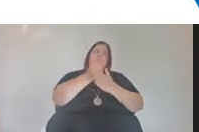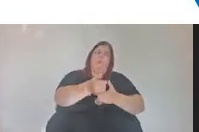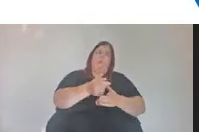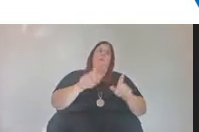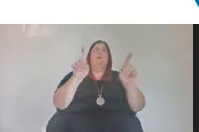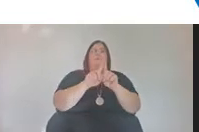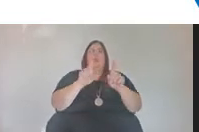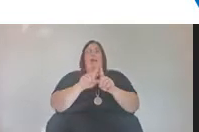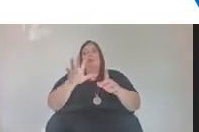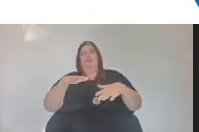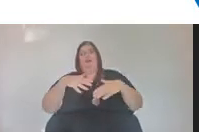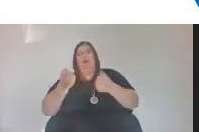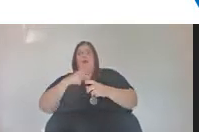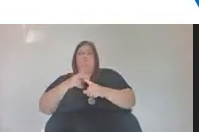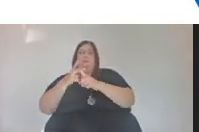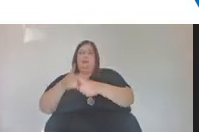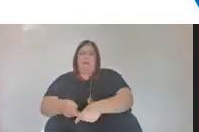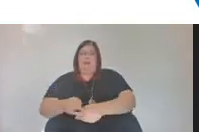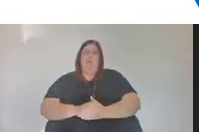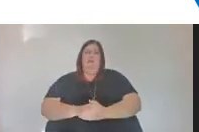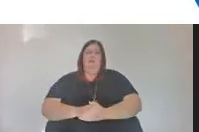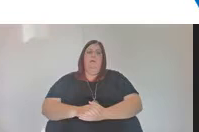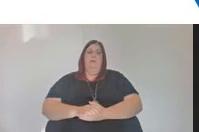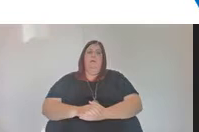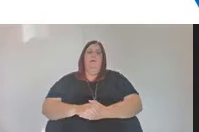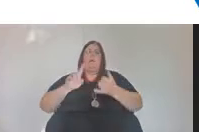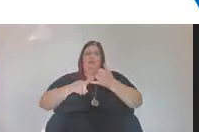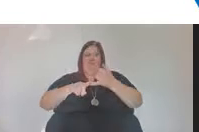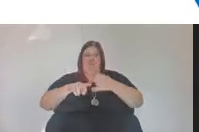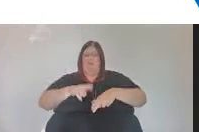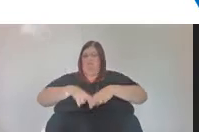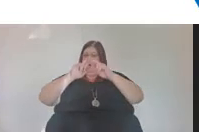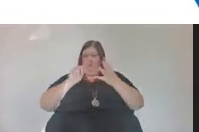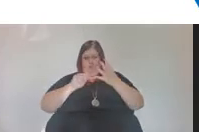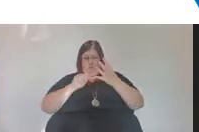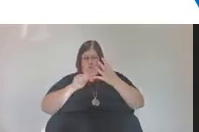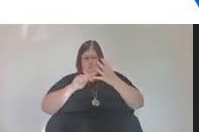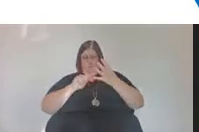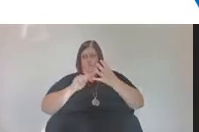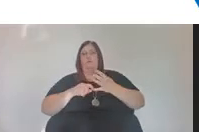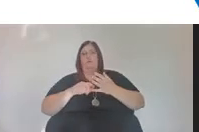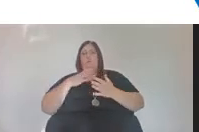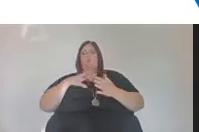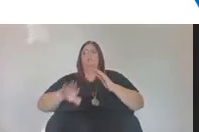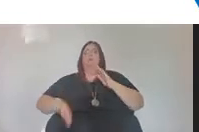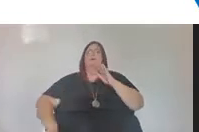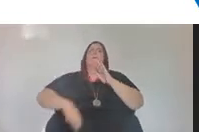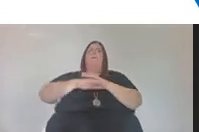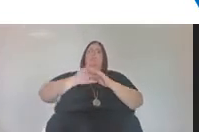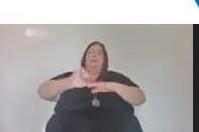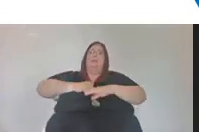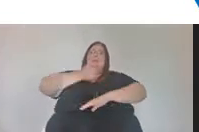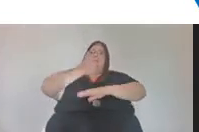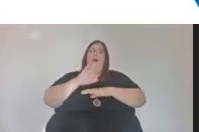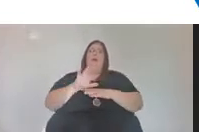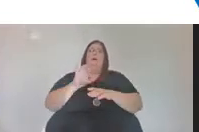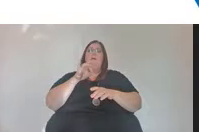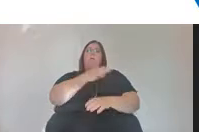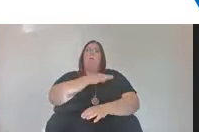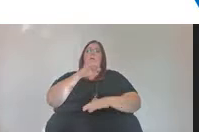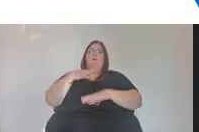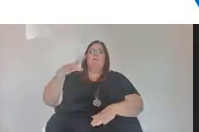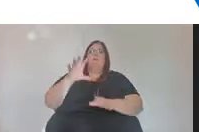providing health and care. And then the final priority is fully establishing our clinical and professional assembly.